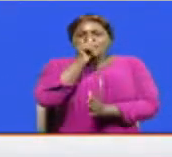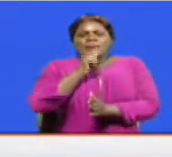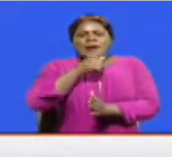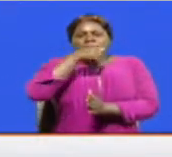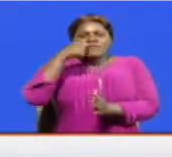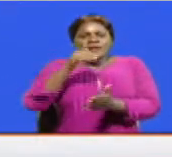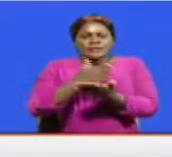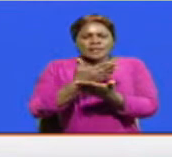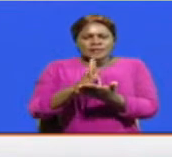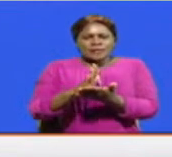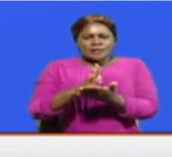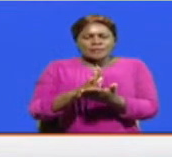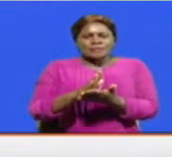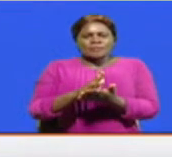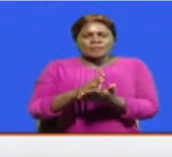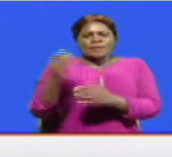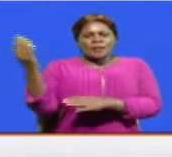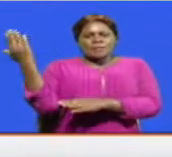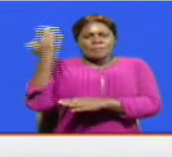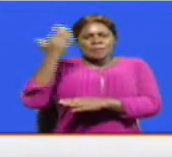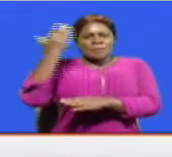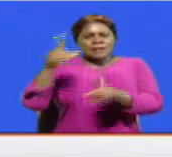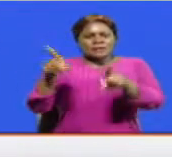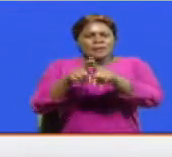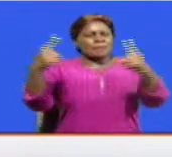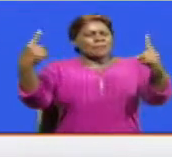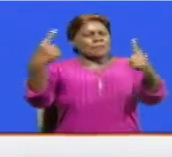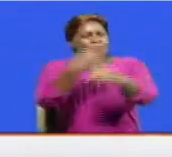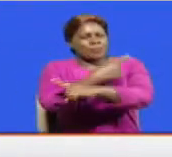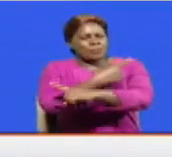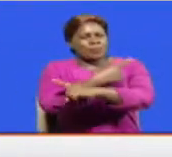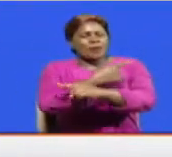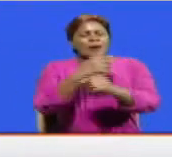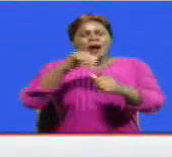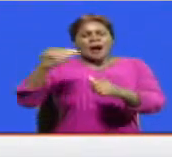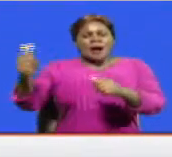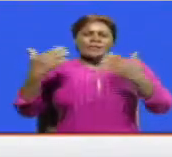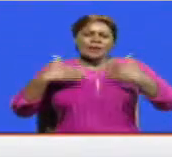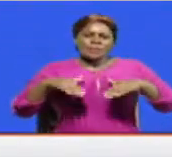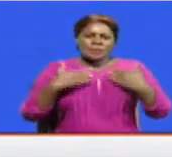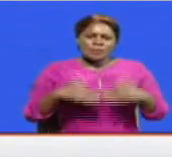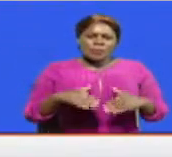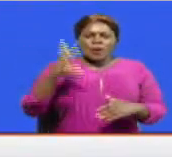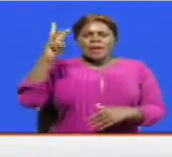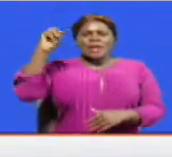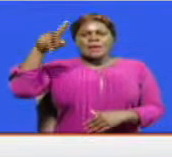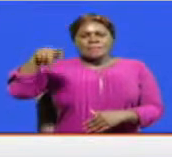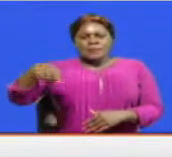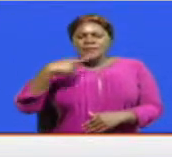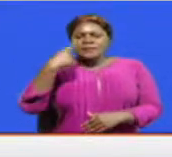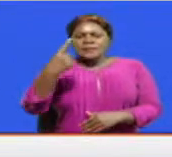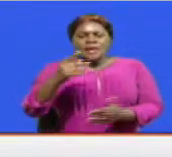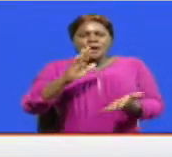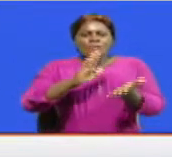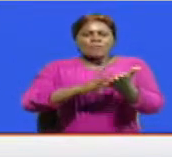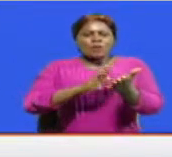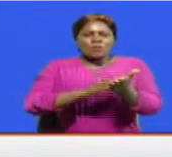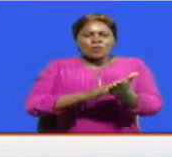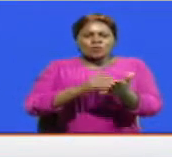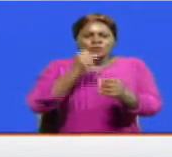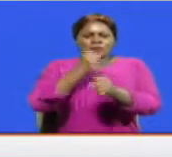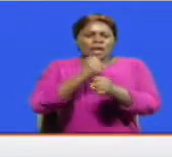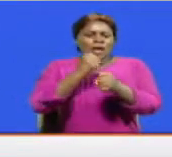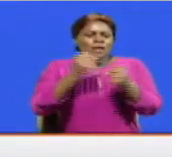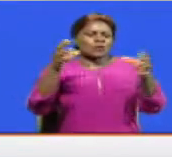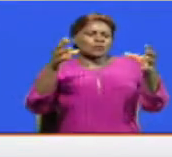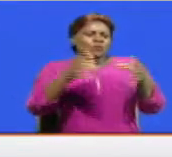sector. Kauli yake Ochome imeonekana kukinzana na washikadau wengine, wakiwemo wabunge wanaodai mapendekezo ya jopo kazi